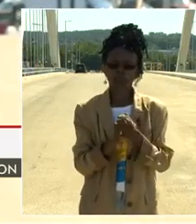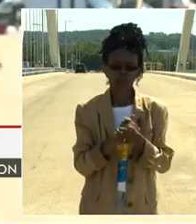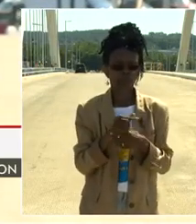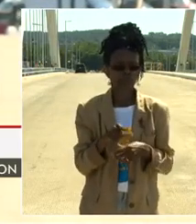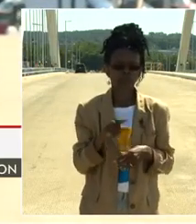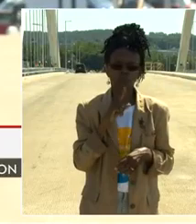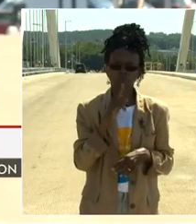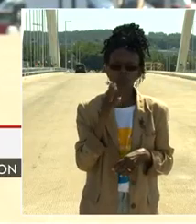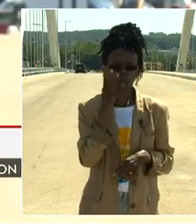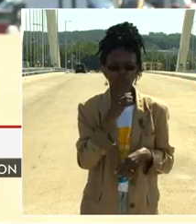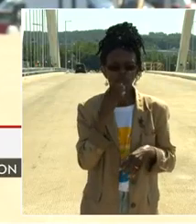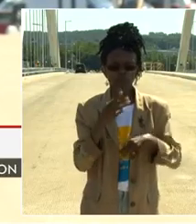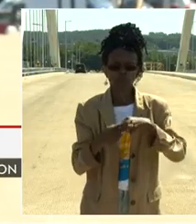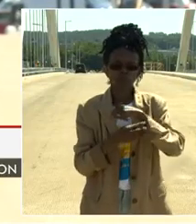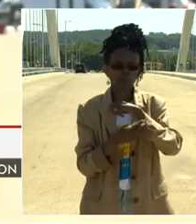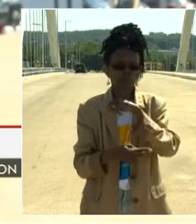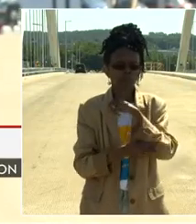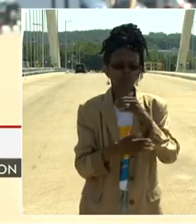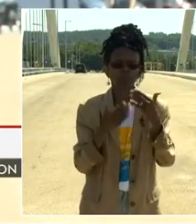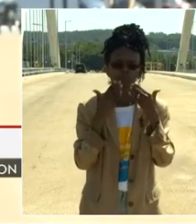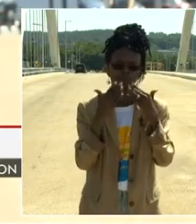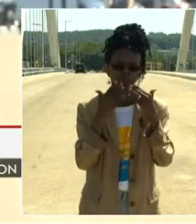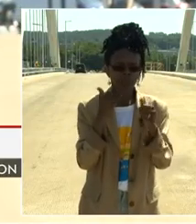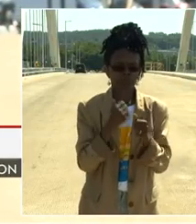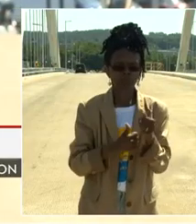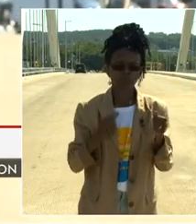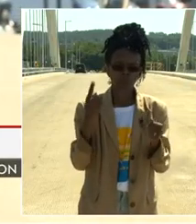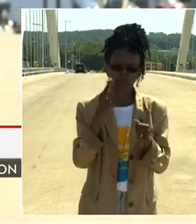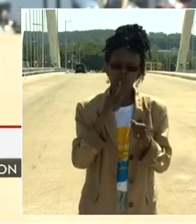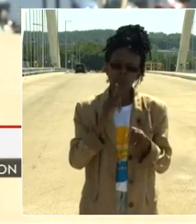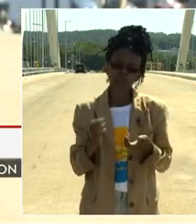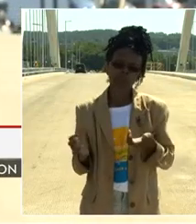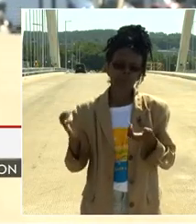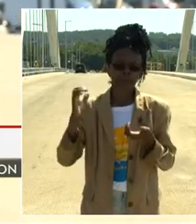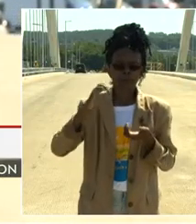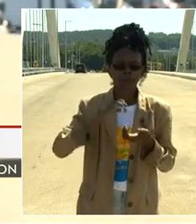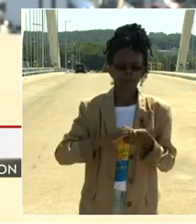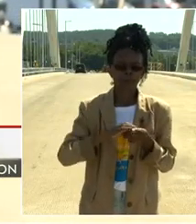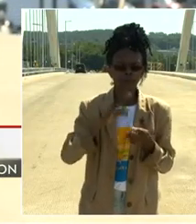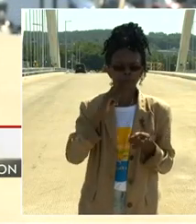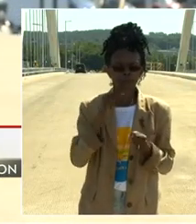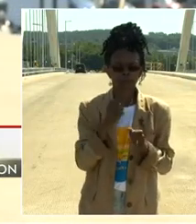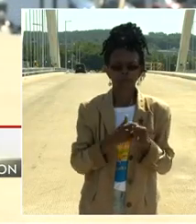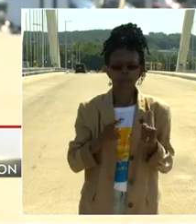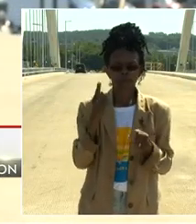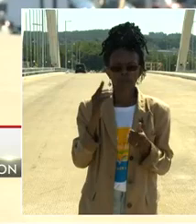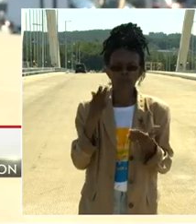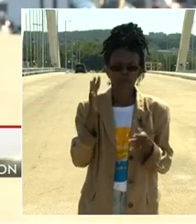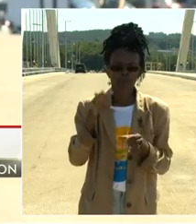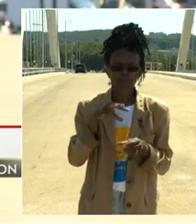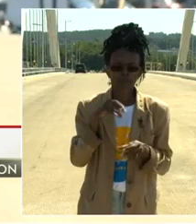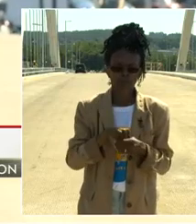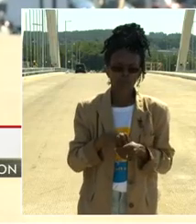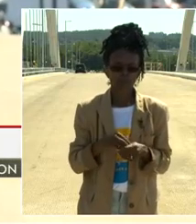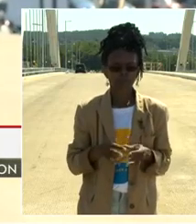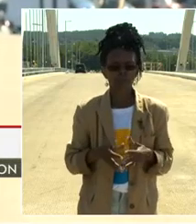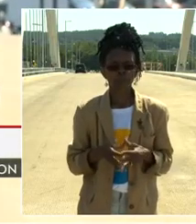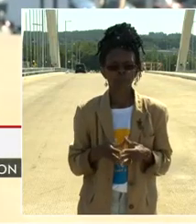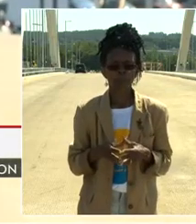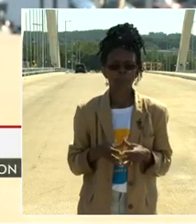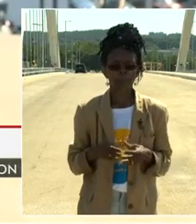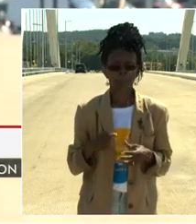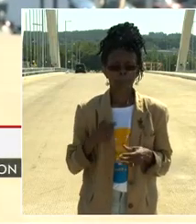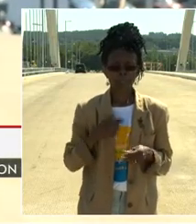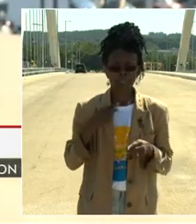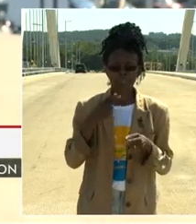So I just want to say thank y'all to everyone, because it has been a joint partnership from everybody. So thank y'all very much. My name is Everett